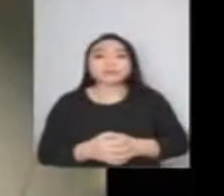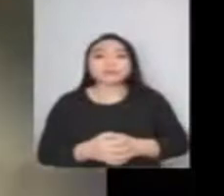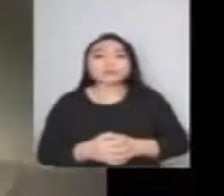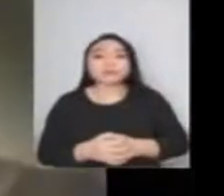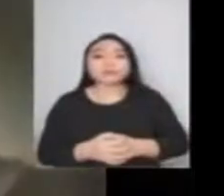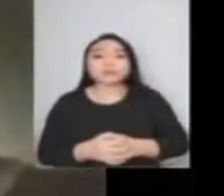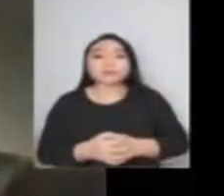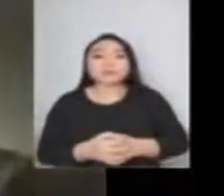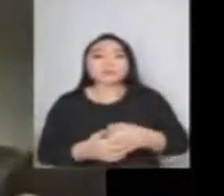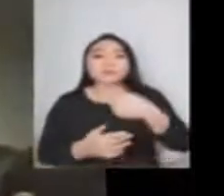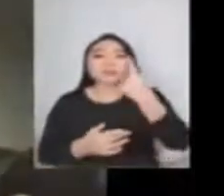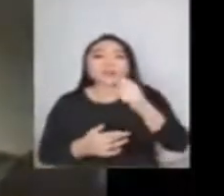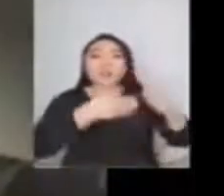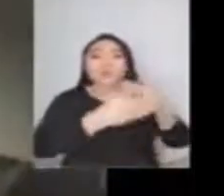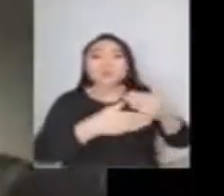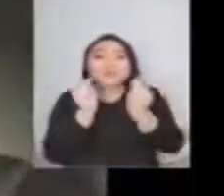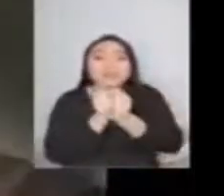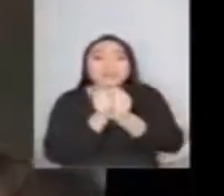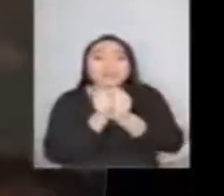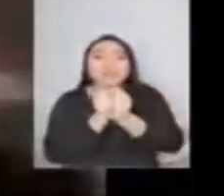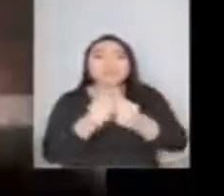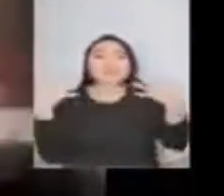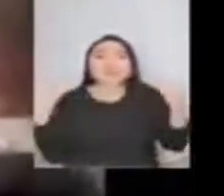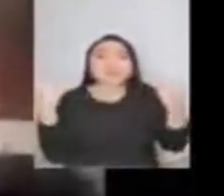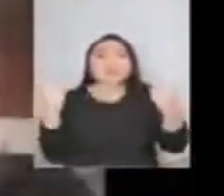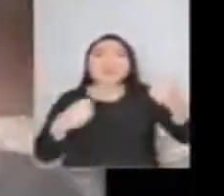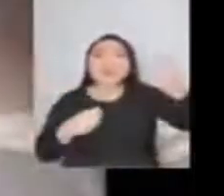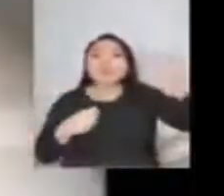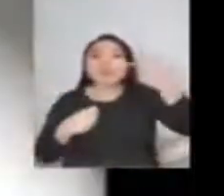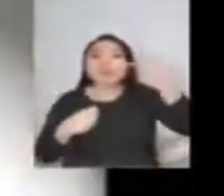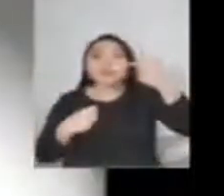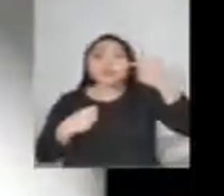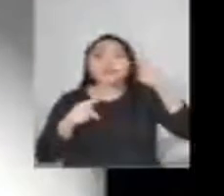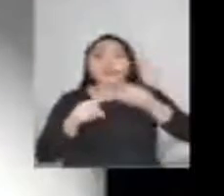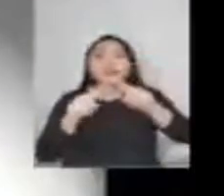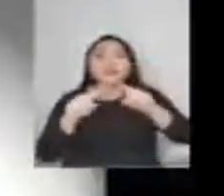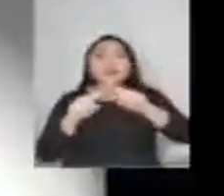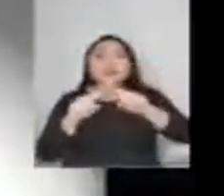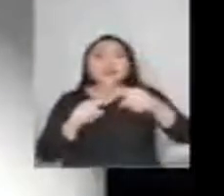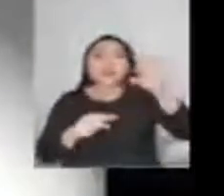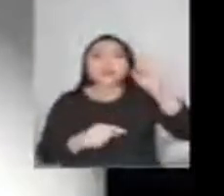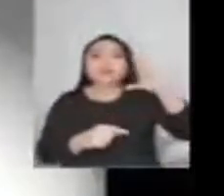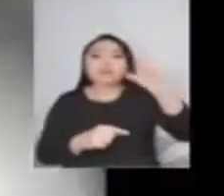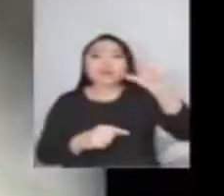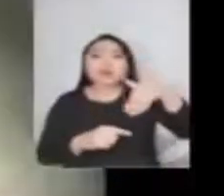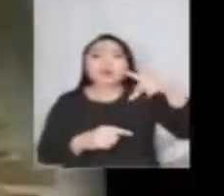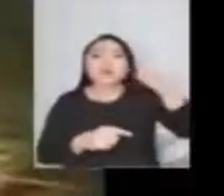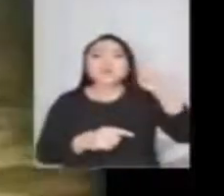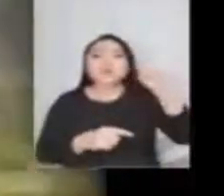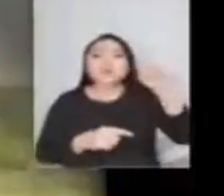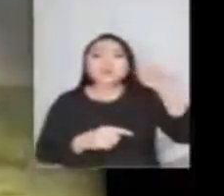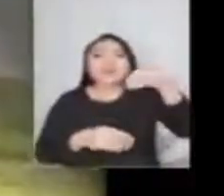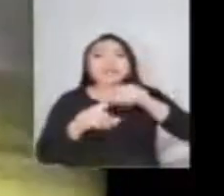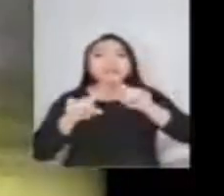implementation of the Magna Carta of Women. Let us all do our share and make women's rights